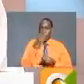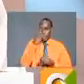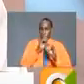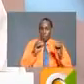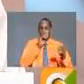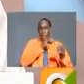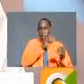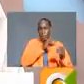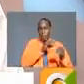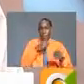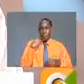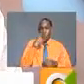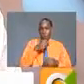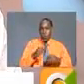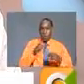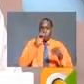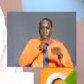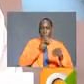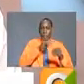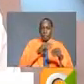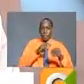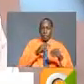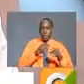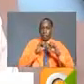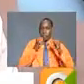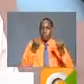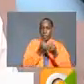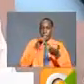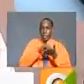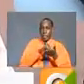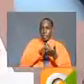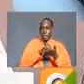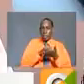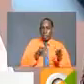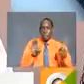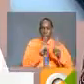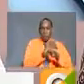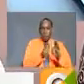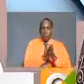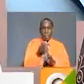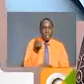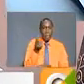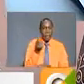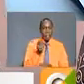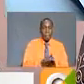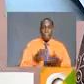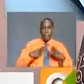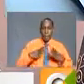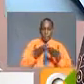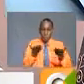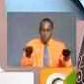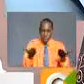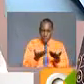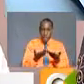unsuspecting investors who put their money in a savings society that soon went down with their funds. Folks, we